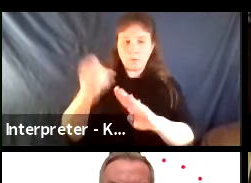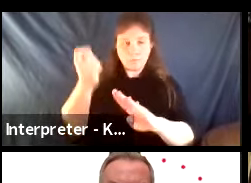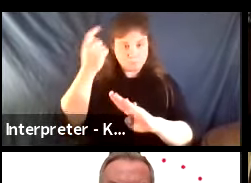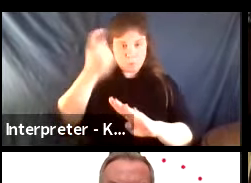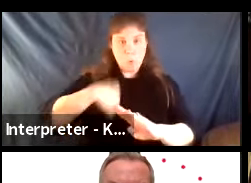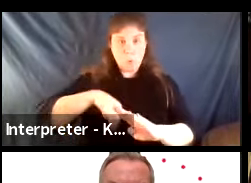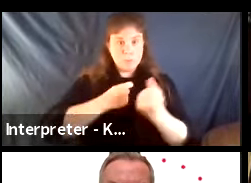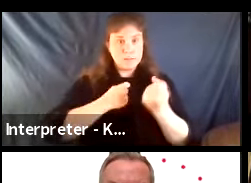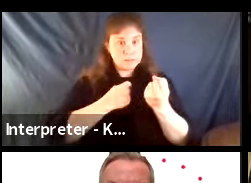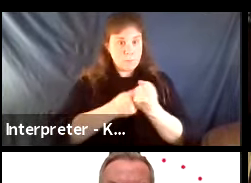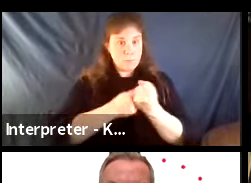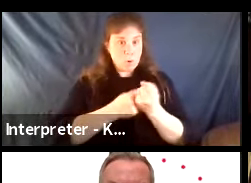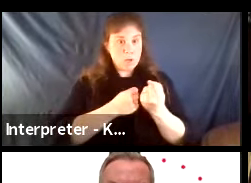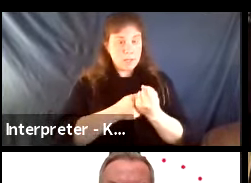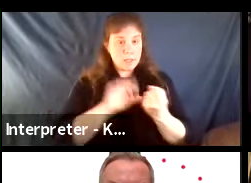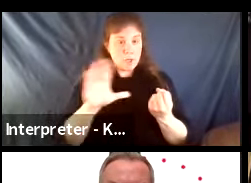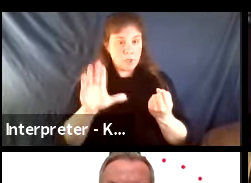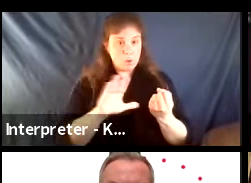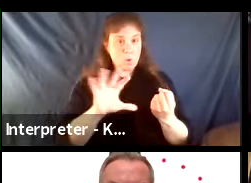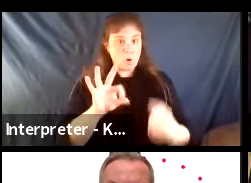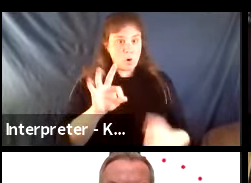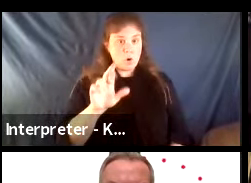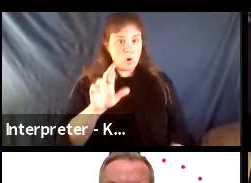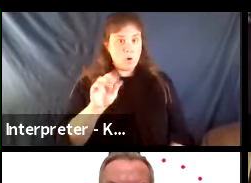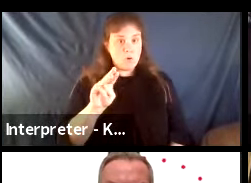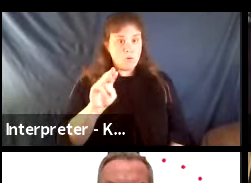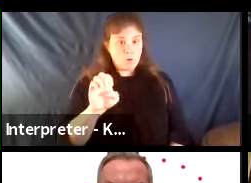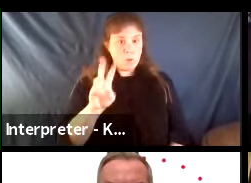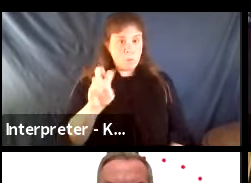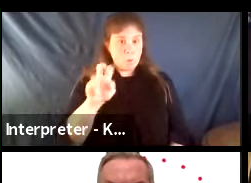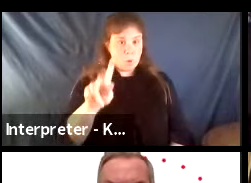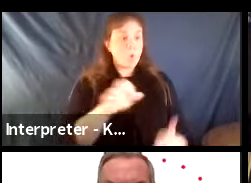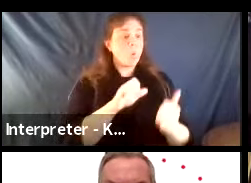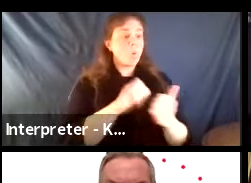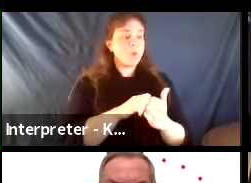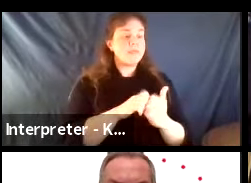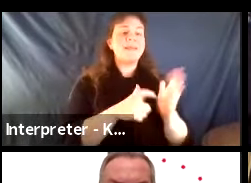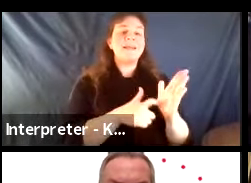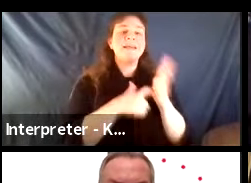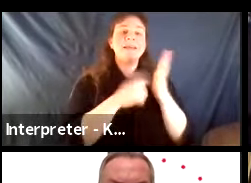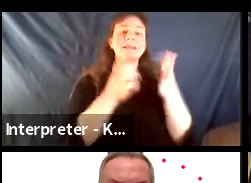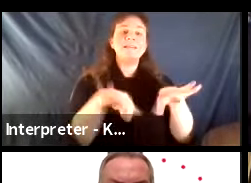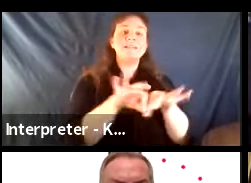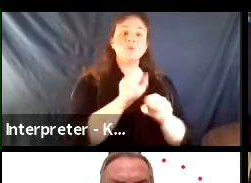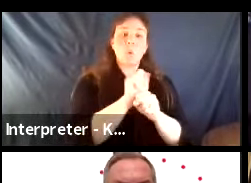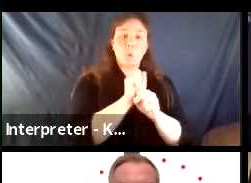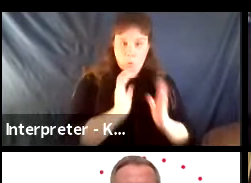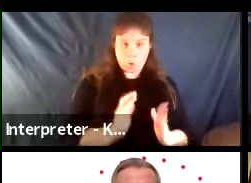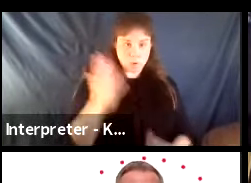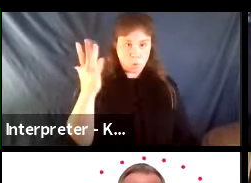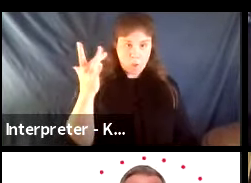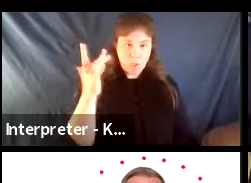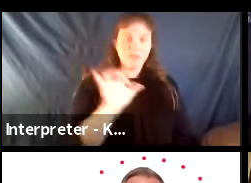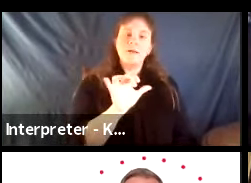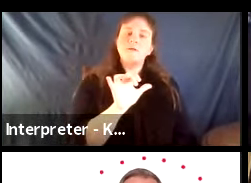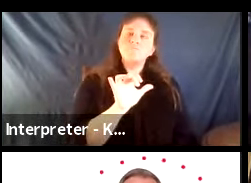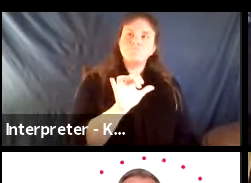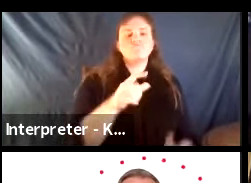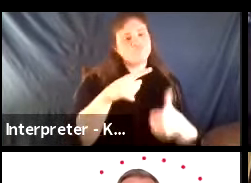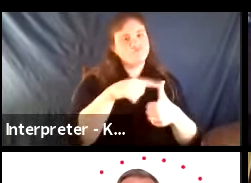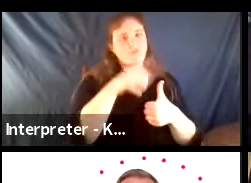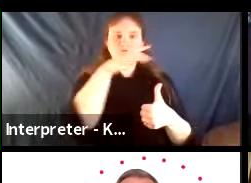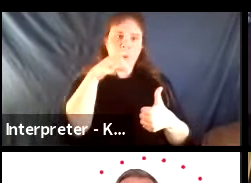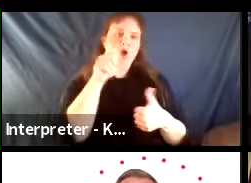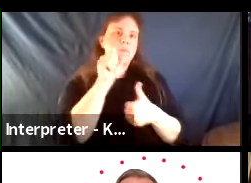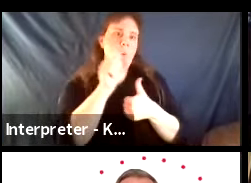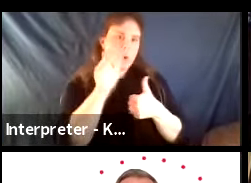this framework around the essential workers because we know that is producing the greatest risk in our community. So farm workers, meat